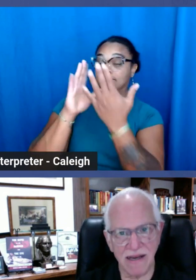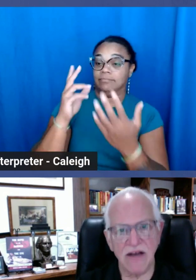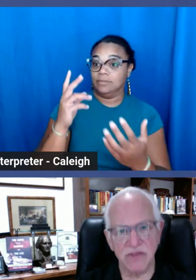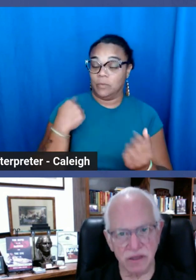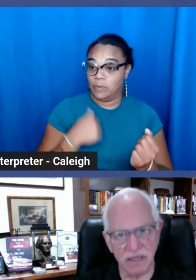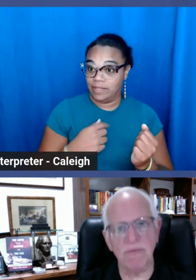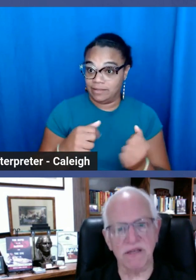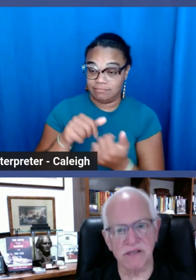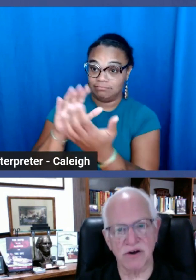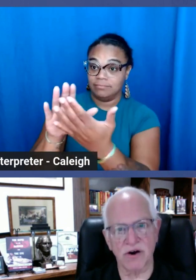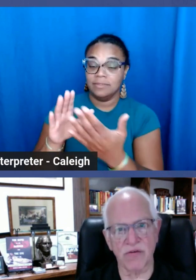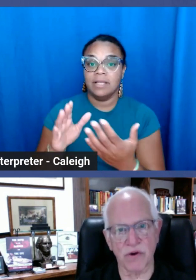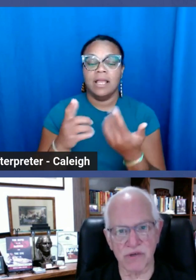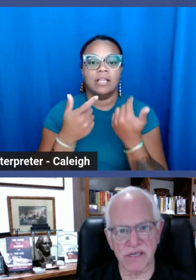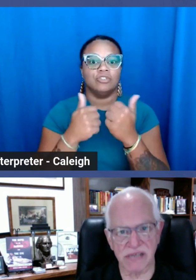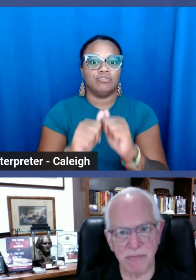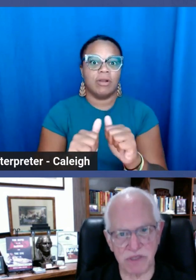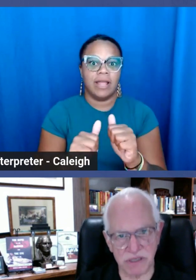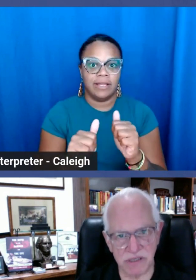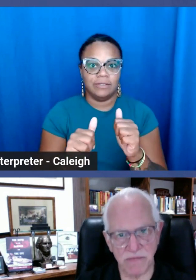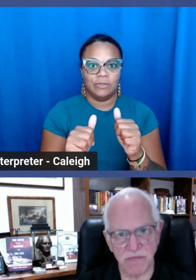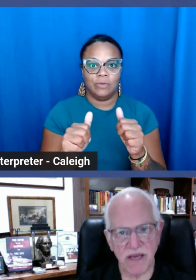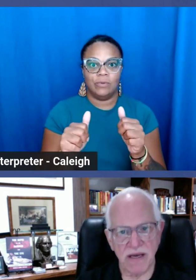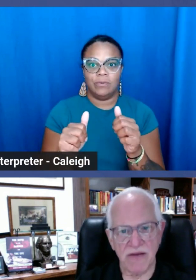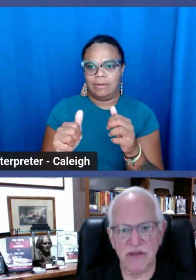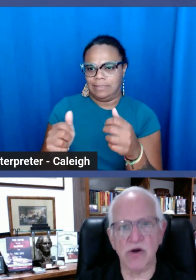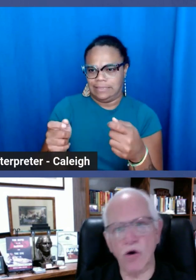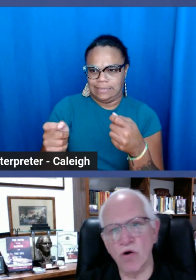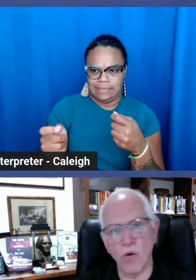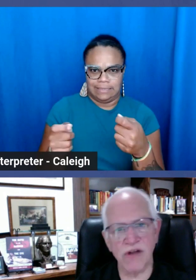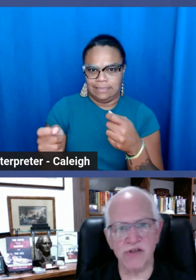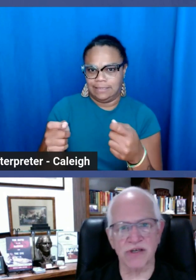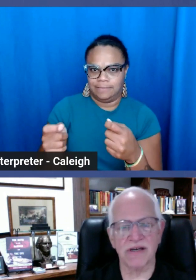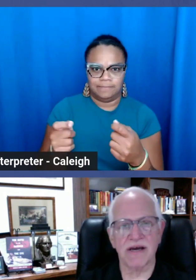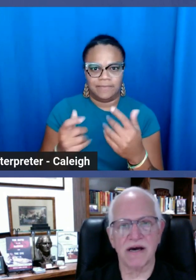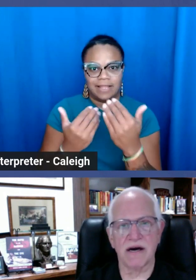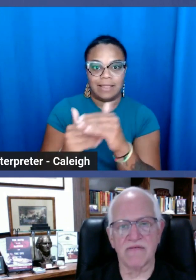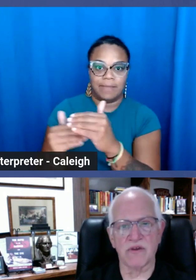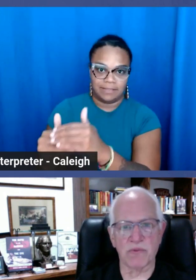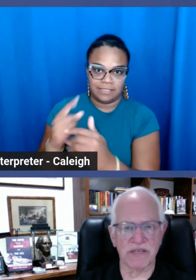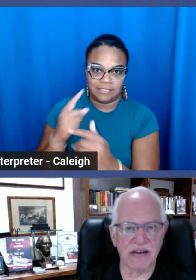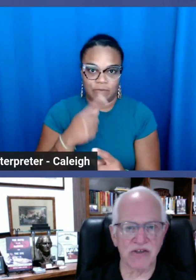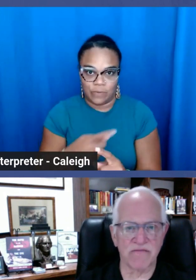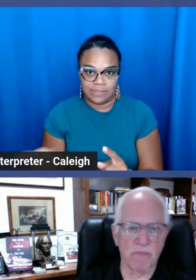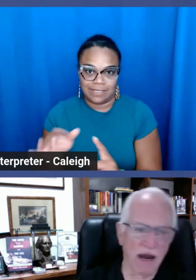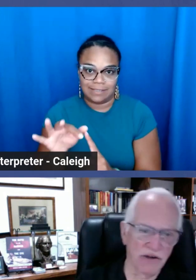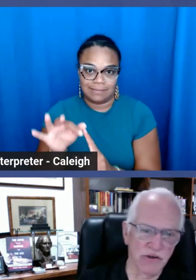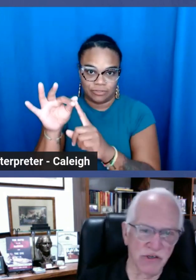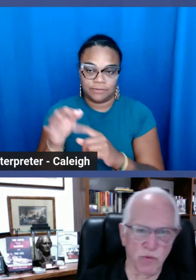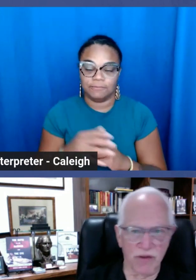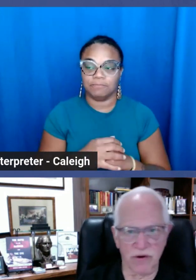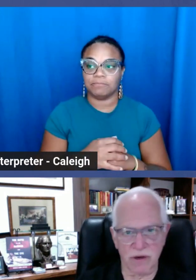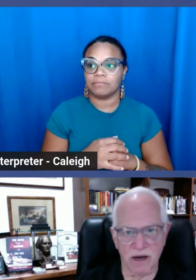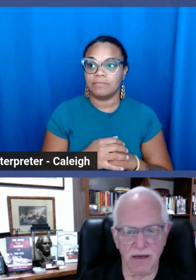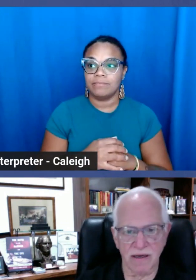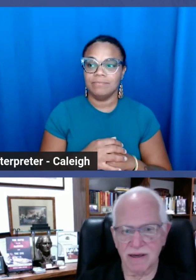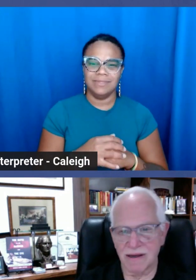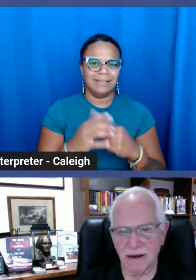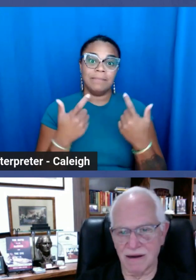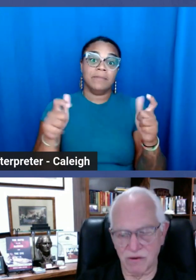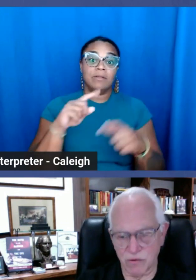maintain the limits on those exceptions. This whole question of the protection of minors and whether or